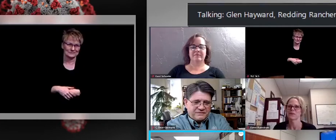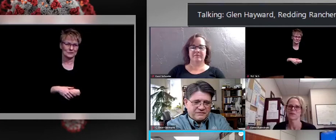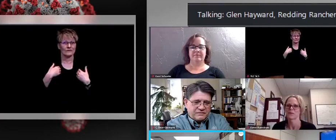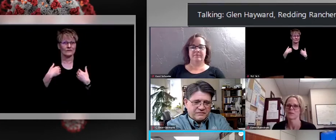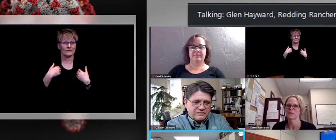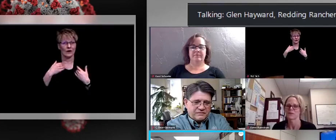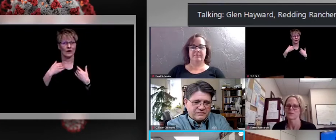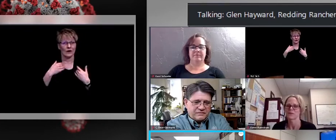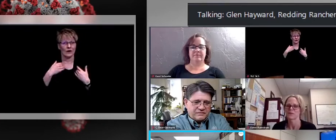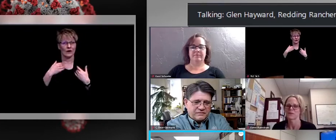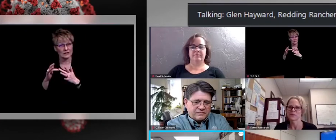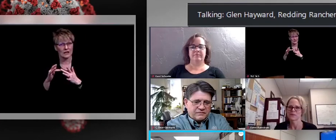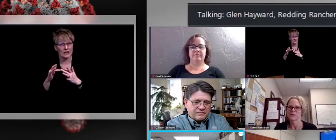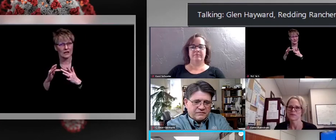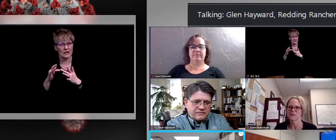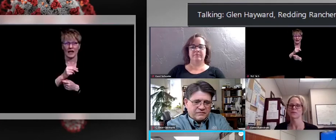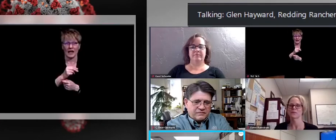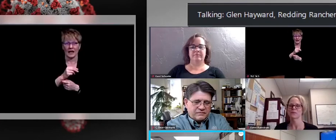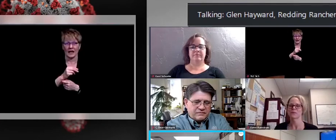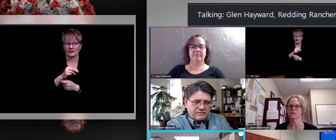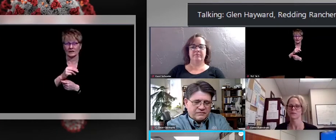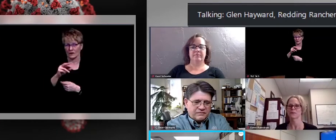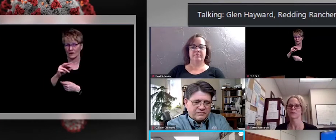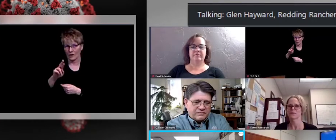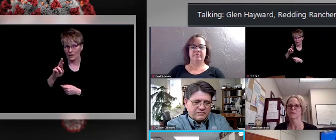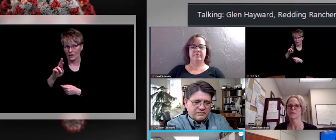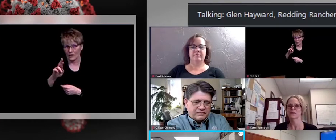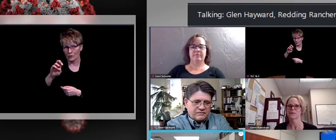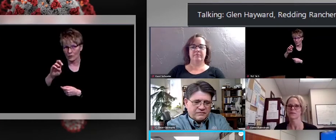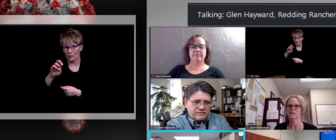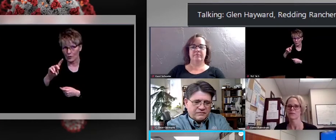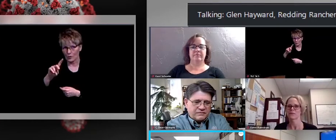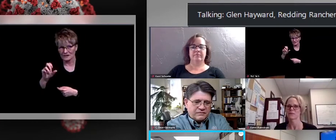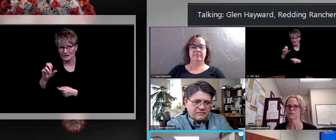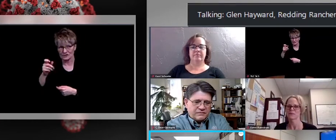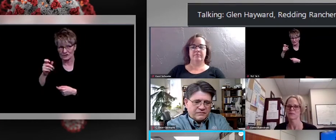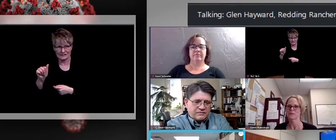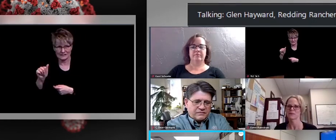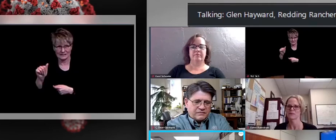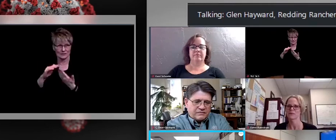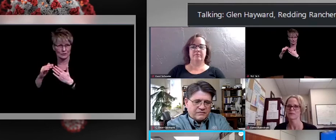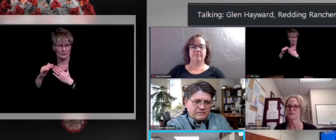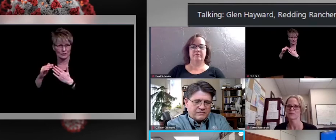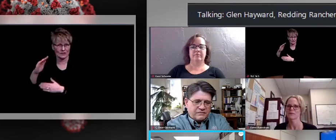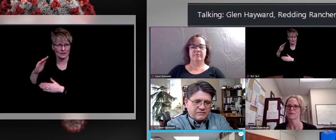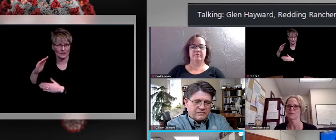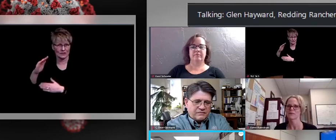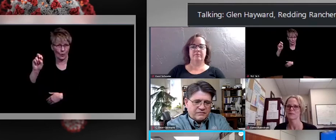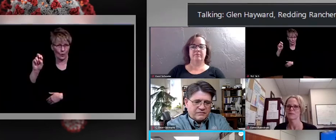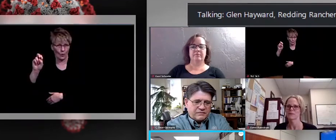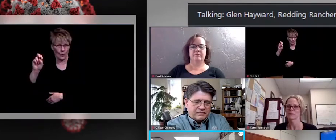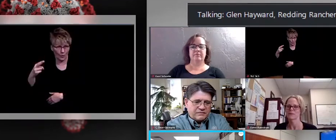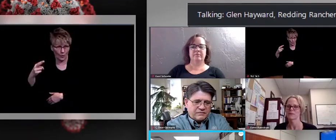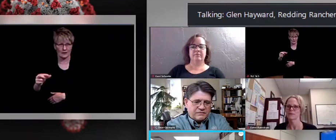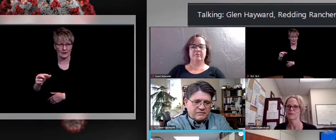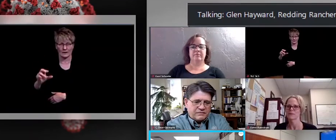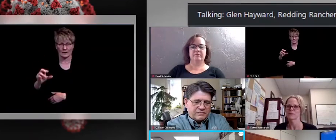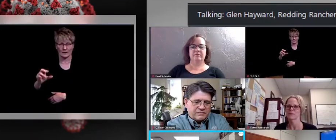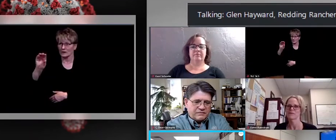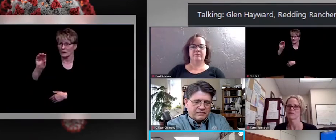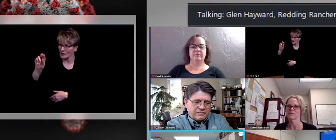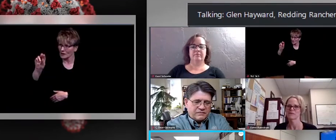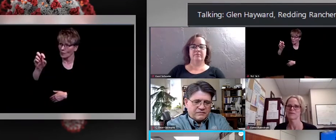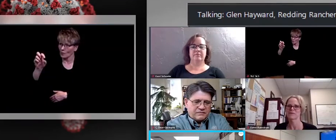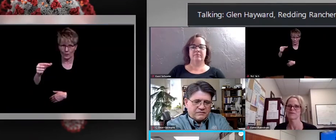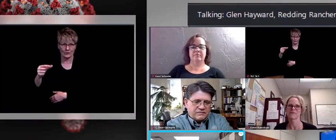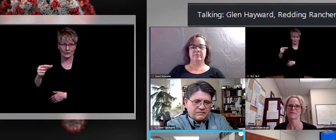at rrths.org, and it says book your COVID vaccine now. You can pick the time you want and go from there. It makes it a lot easier,